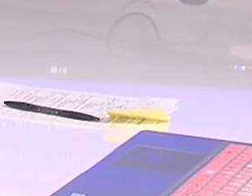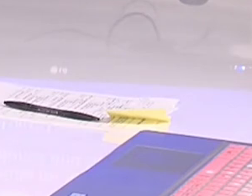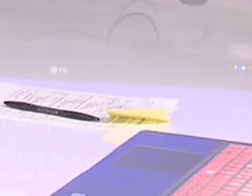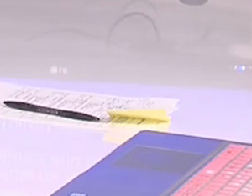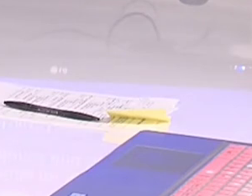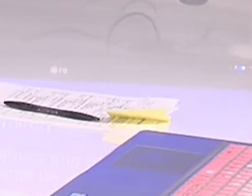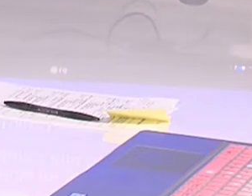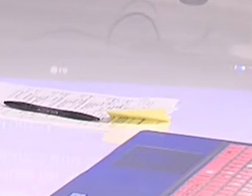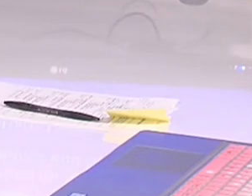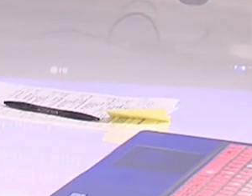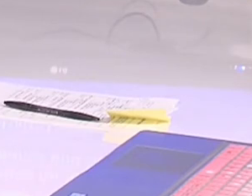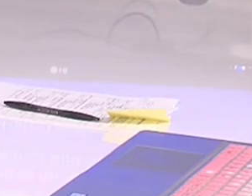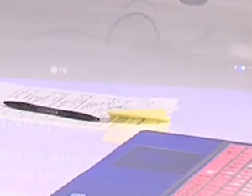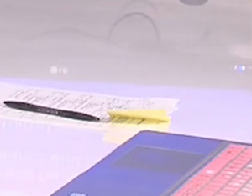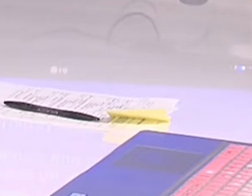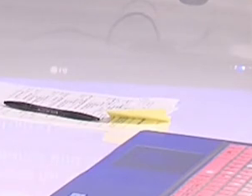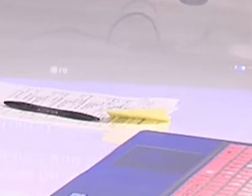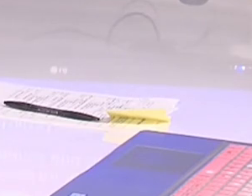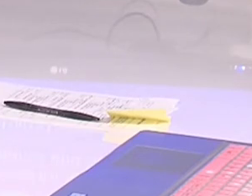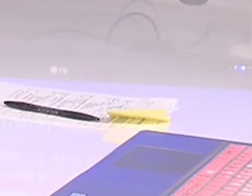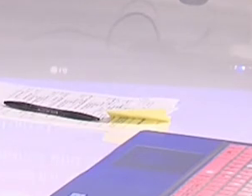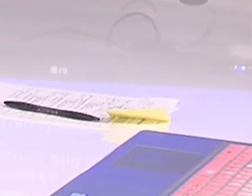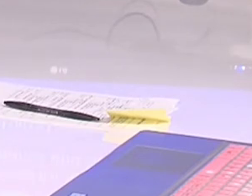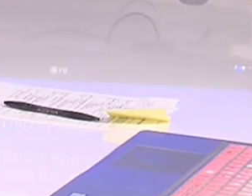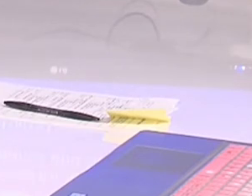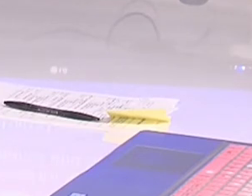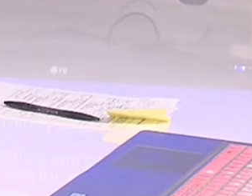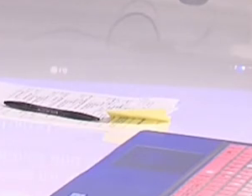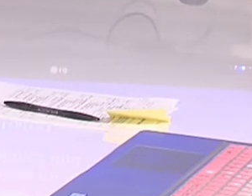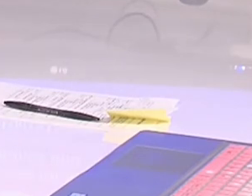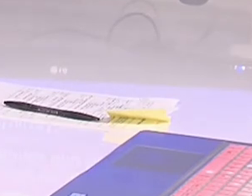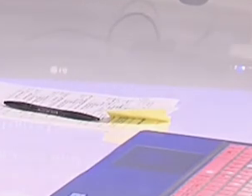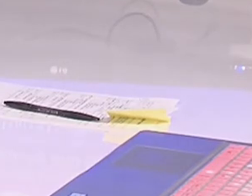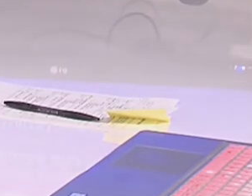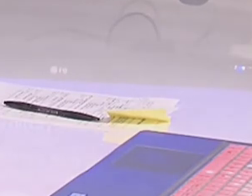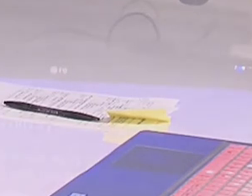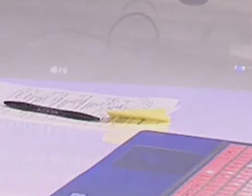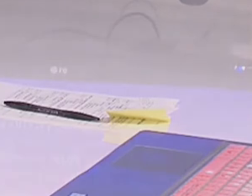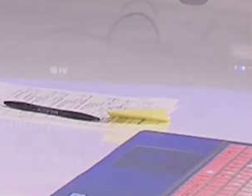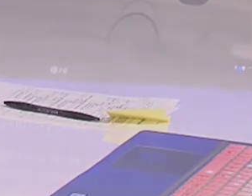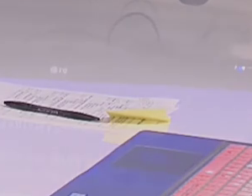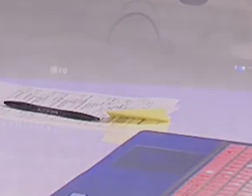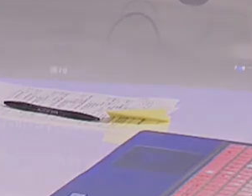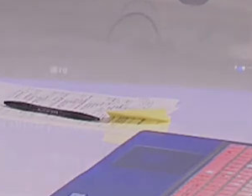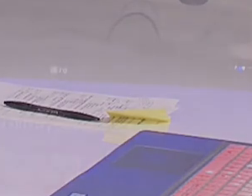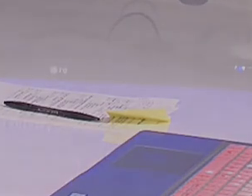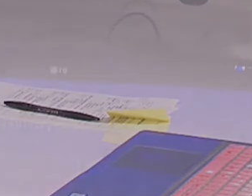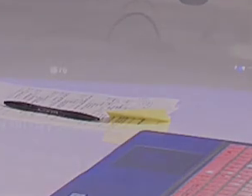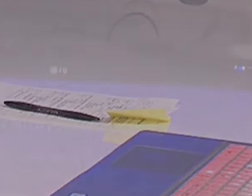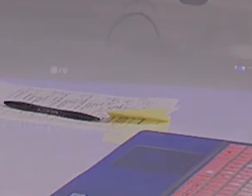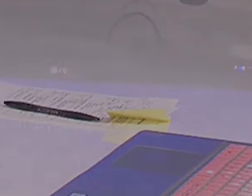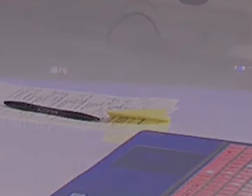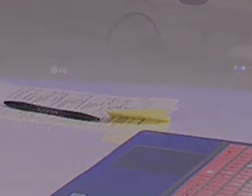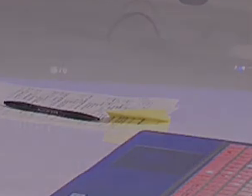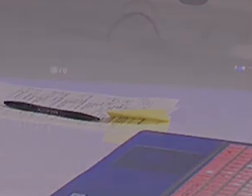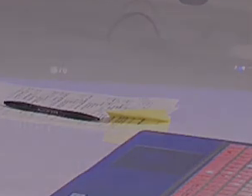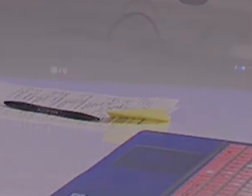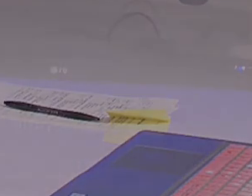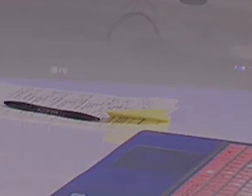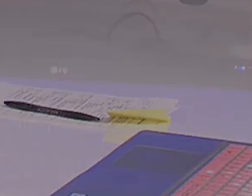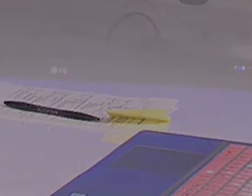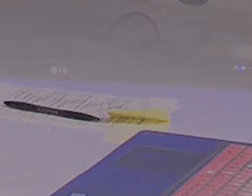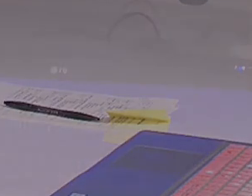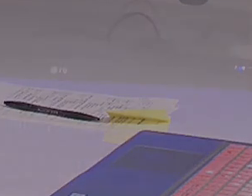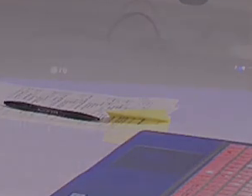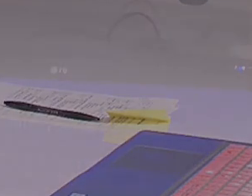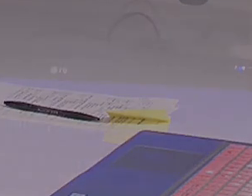you know me, a lot of these have little rhymes or little sayings, little mnemonic devices to remember. She had hers covered up with a post-it note for